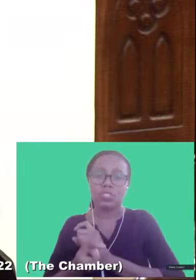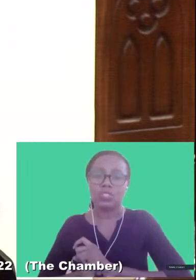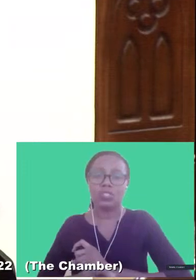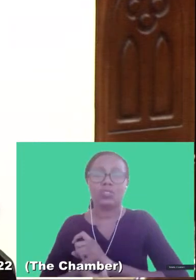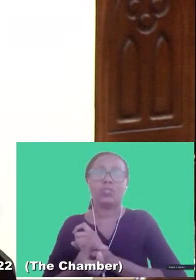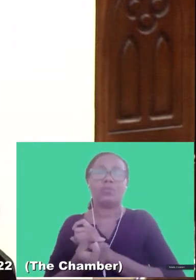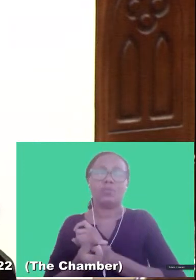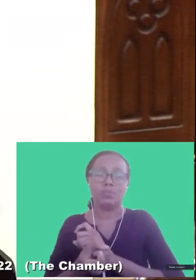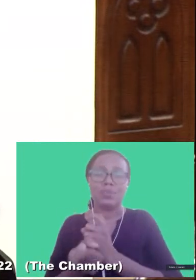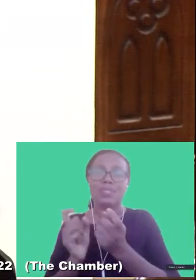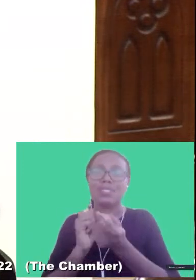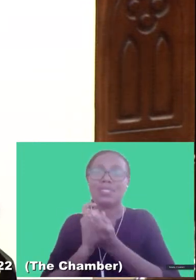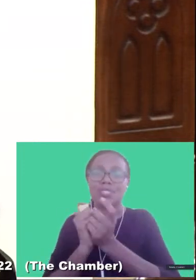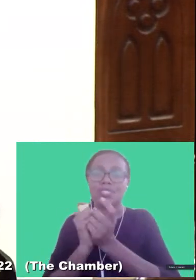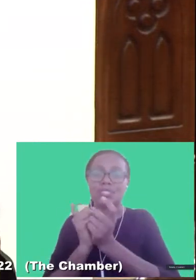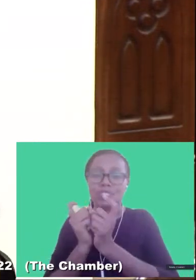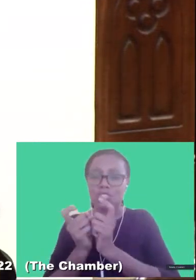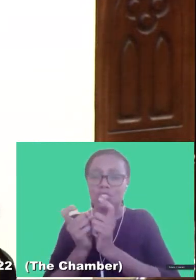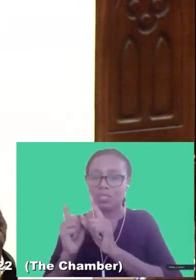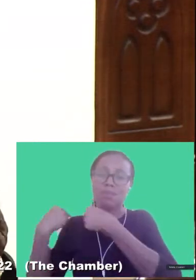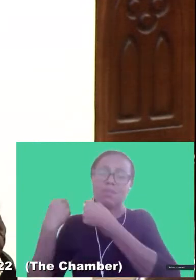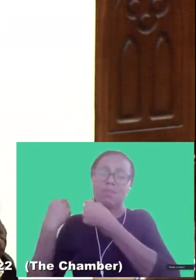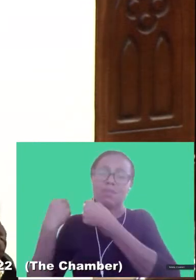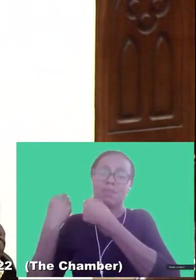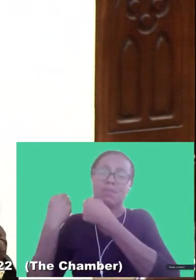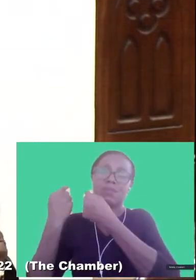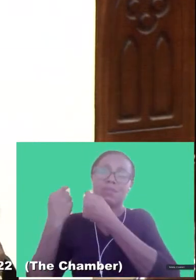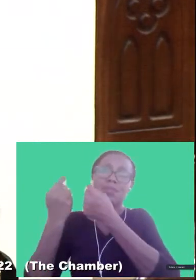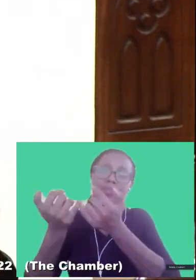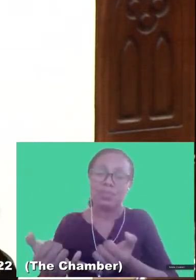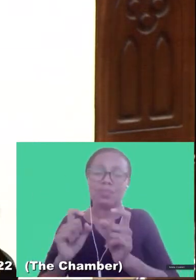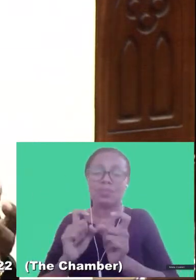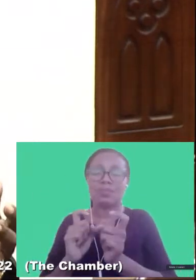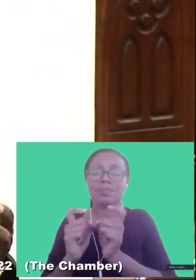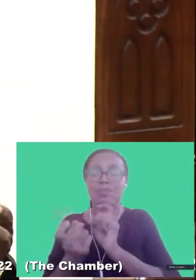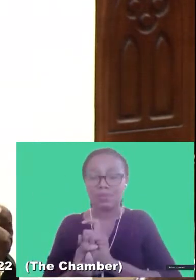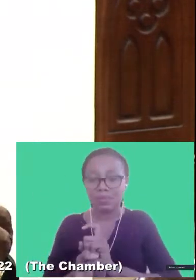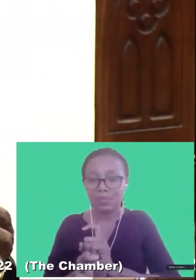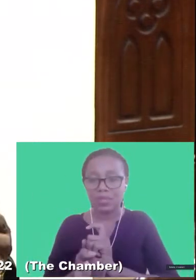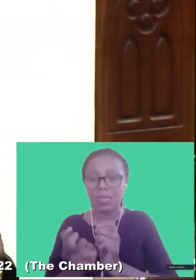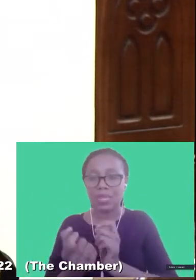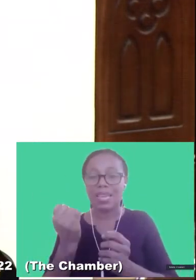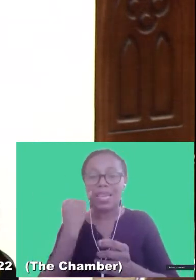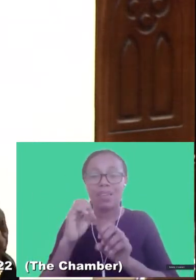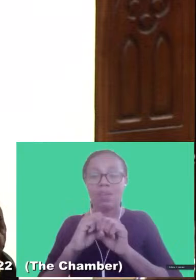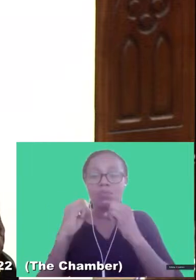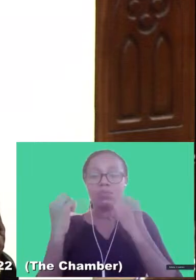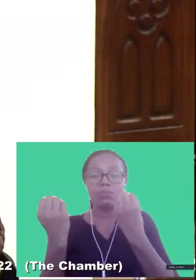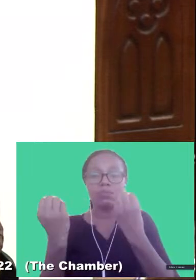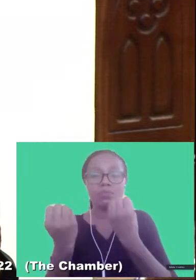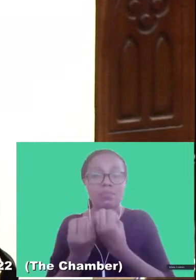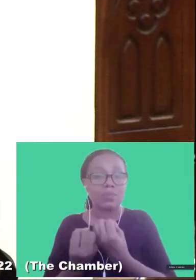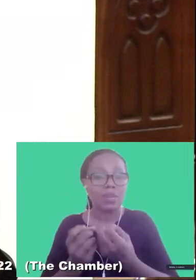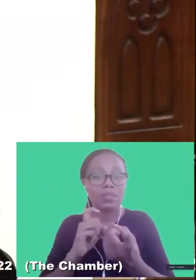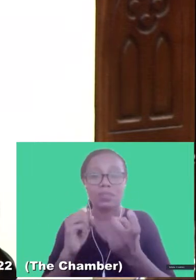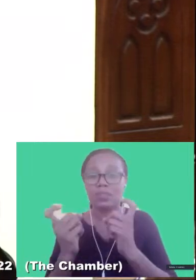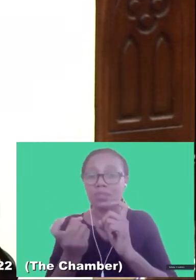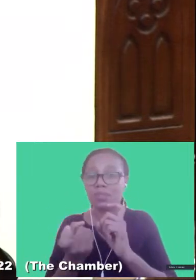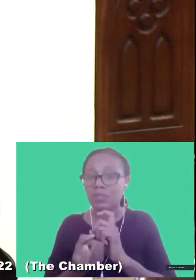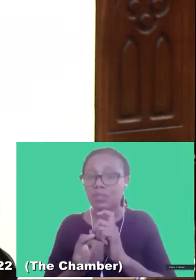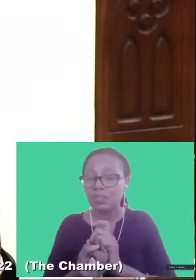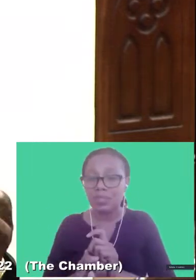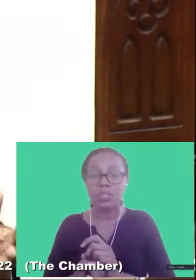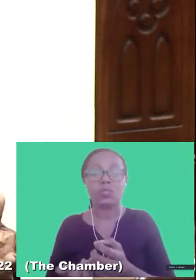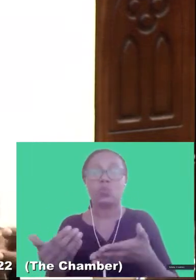society and a new economy, we're going about in this transformative path, I think that there are certain